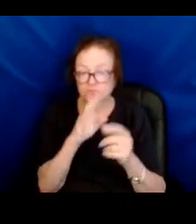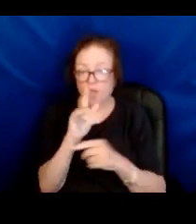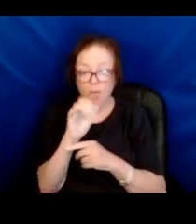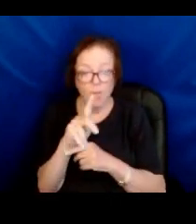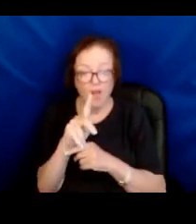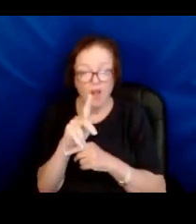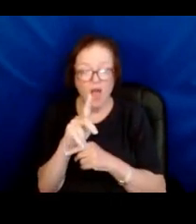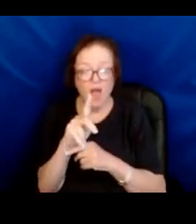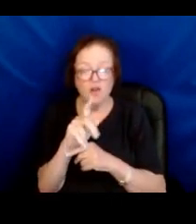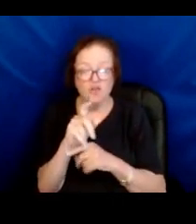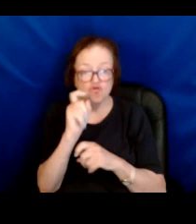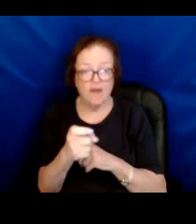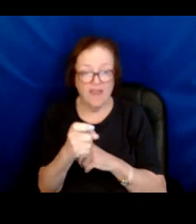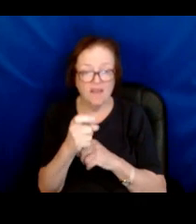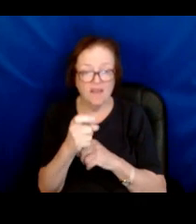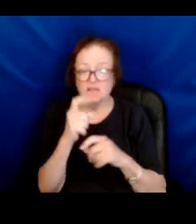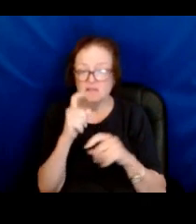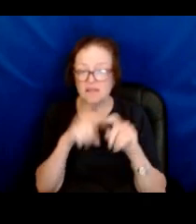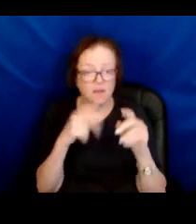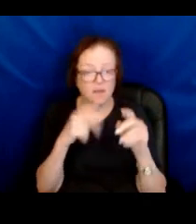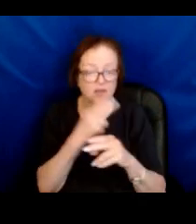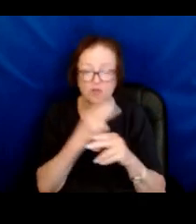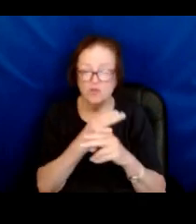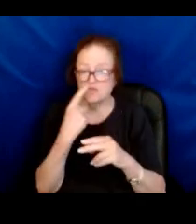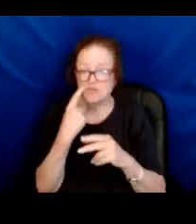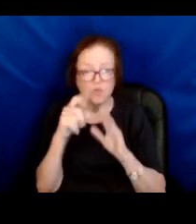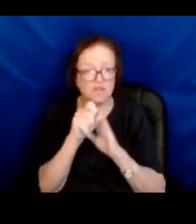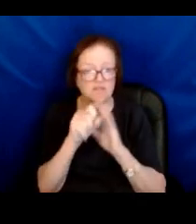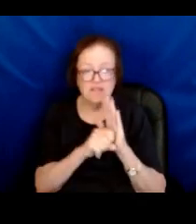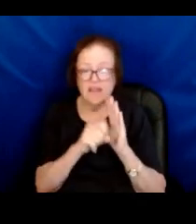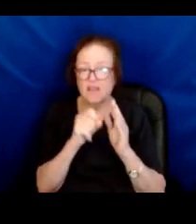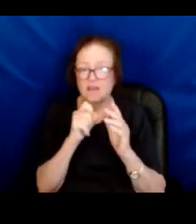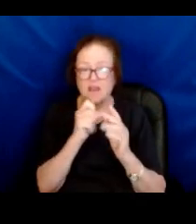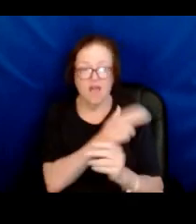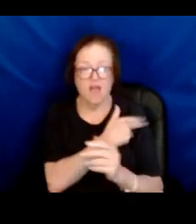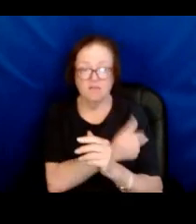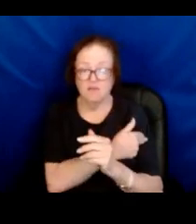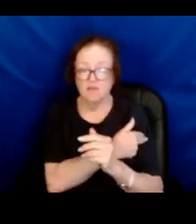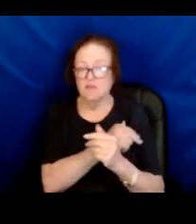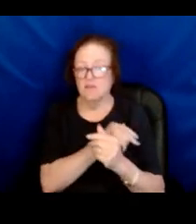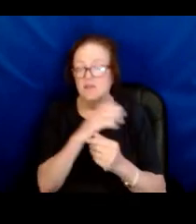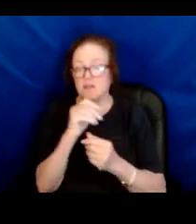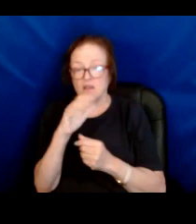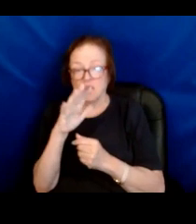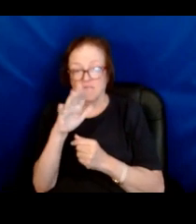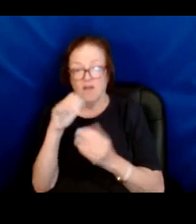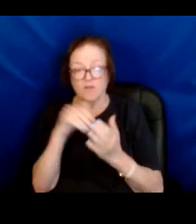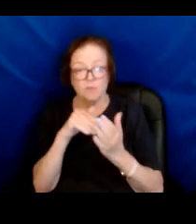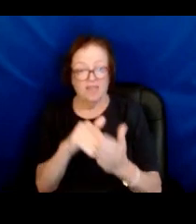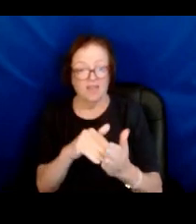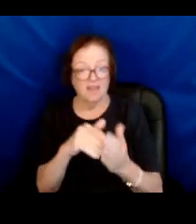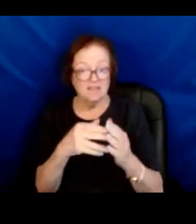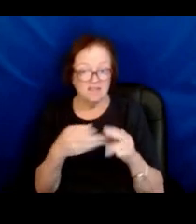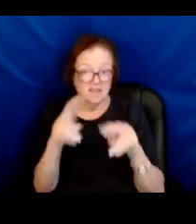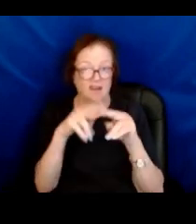It's statutorily prohibited from being used for state hospitals, but it was $500 million. It's now gone up quite a